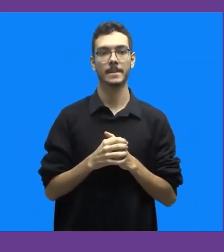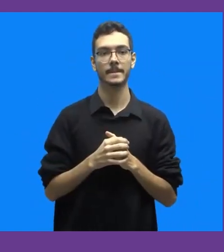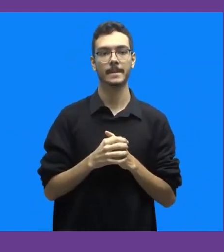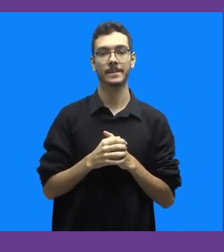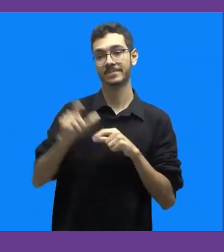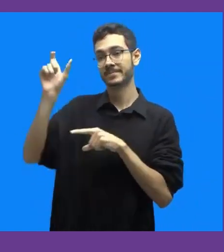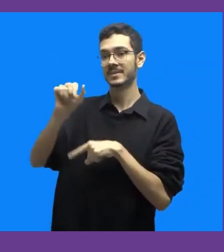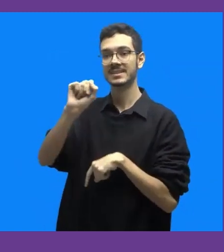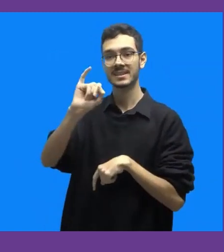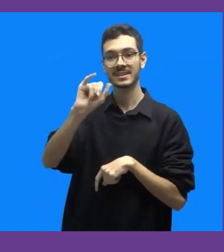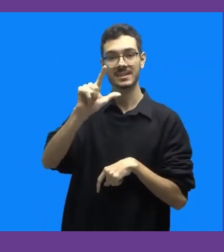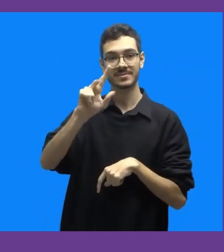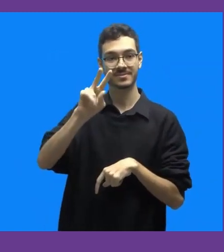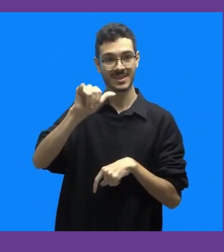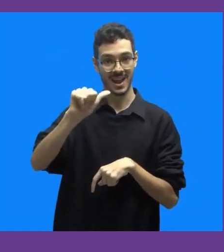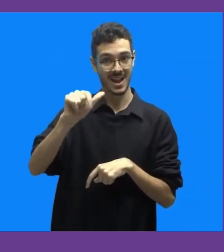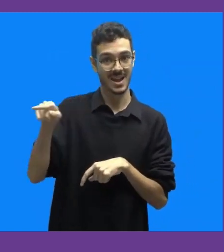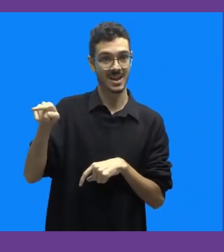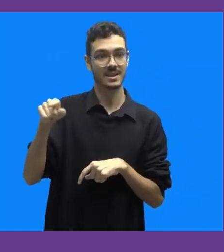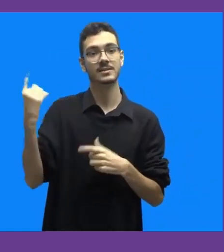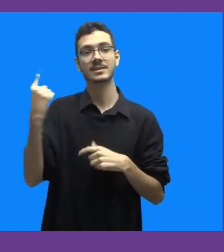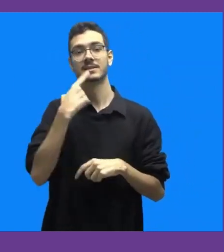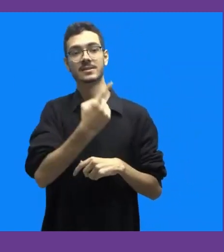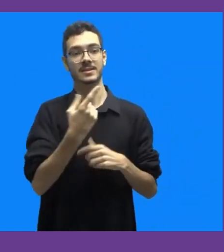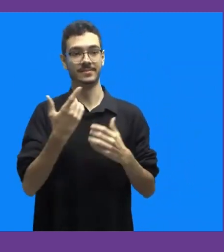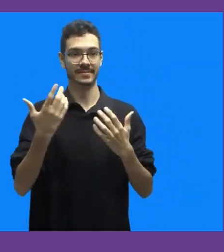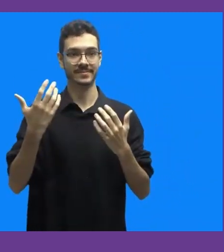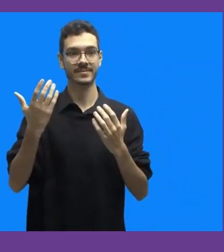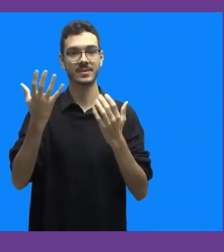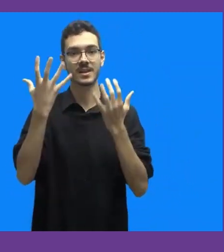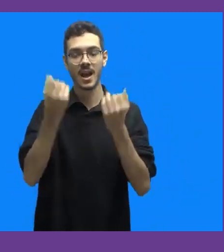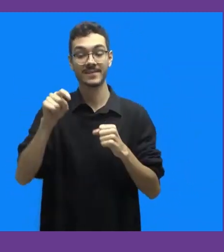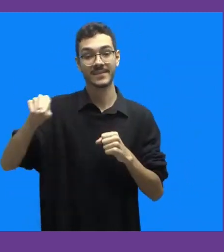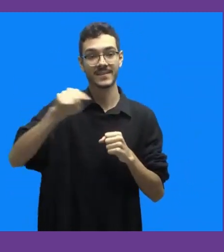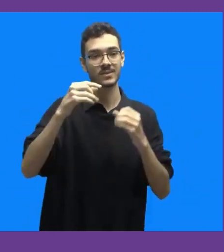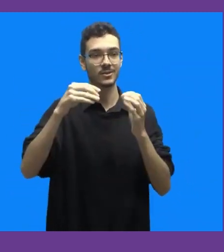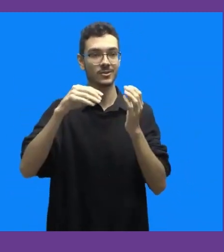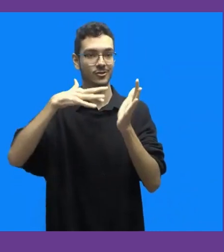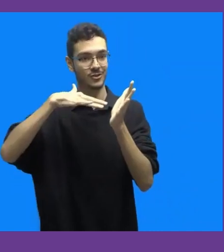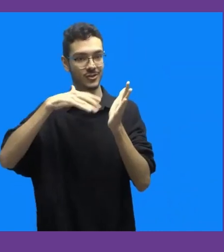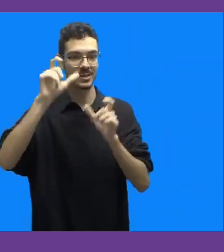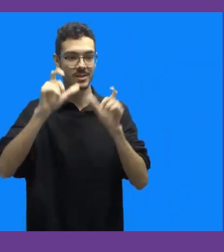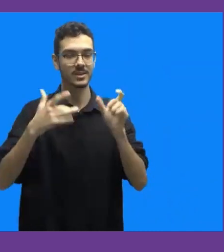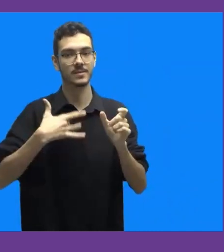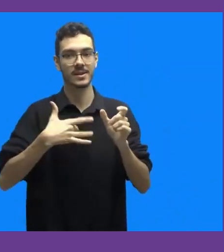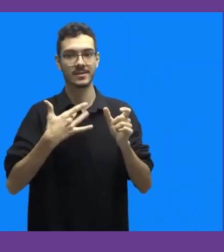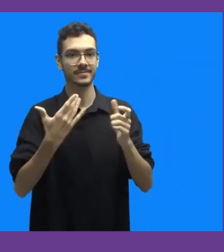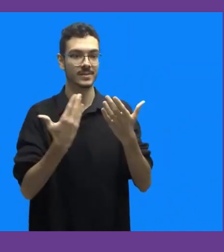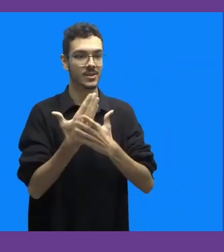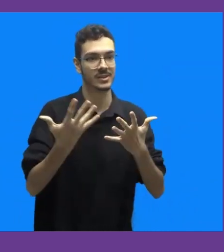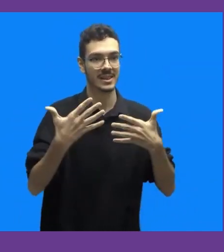sure of what they were going to find. I think what we built and the way